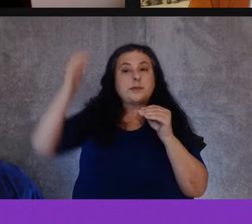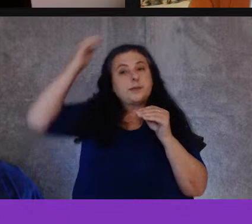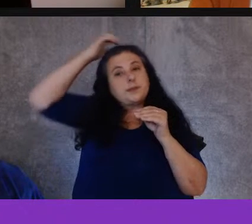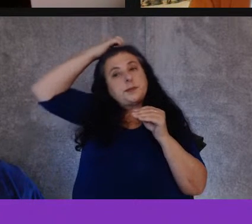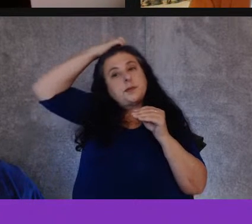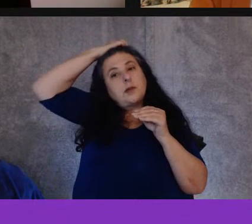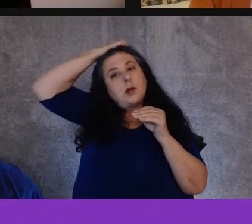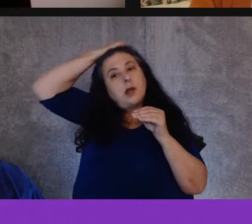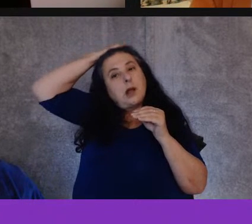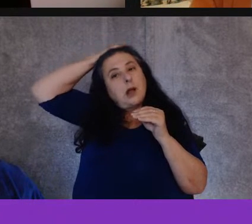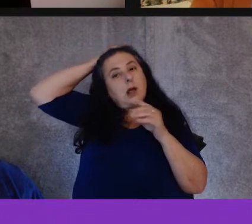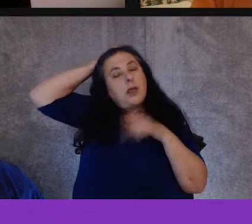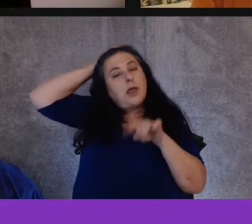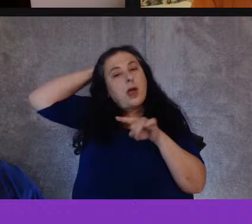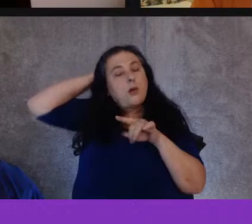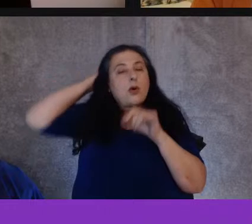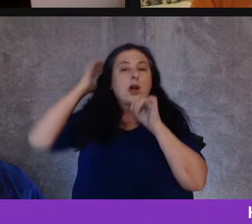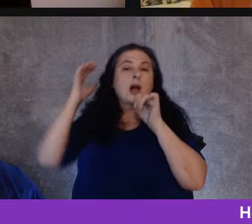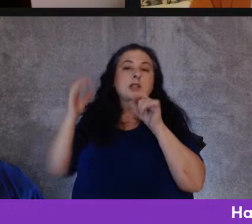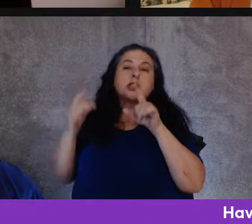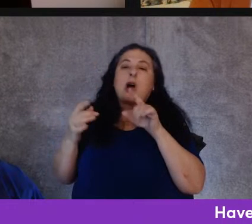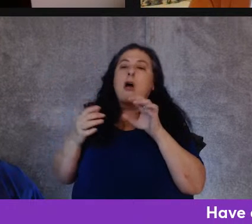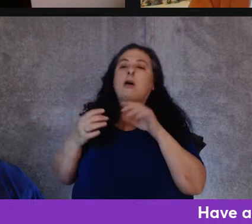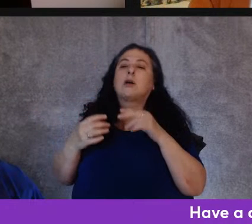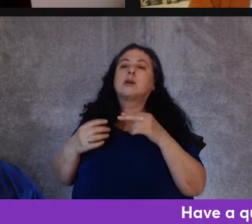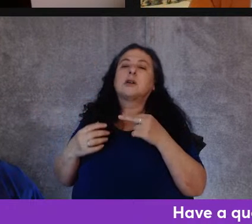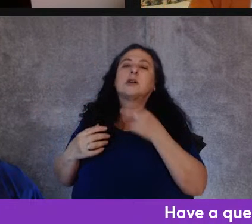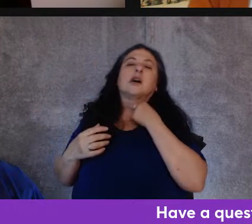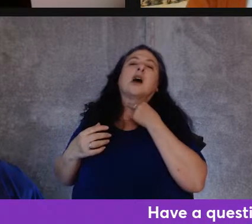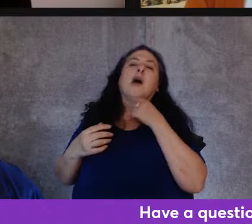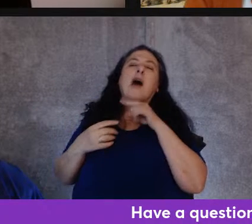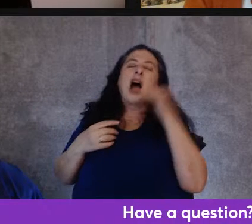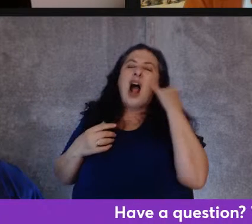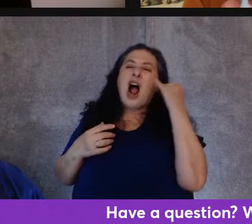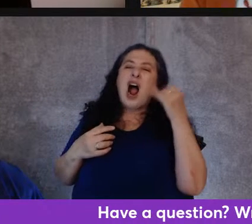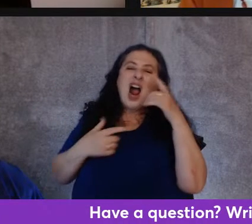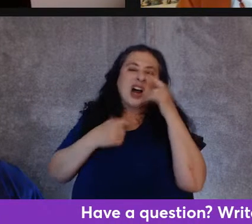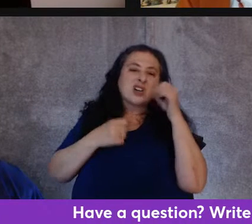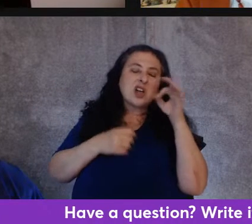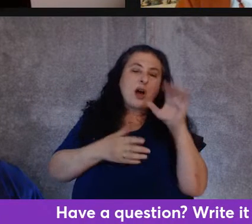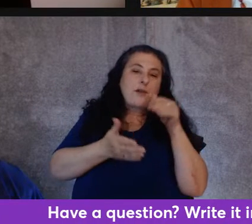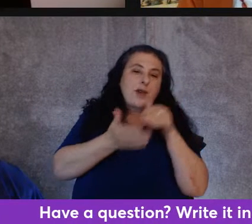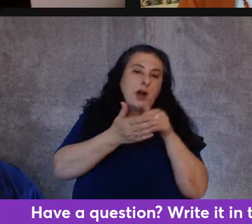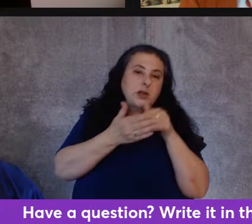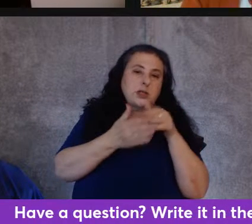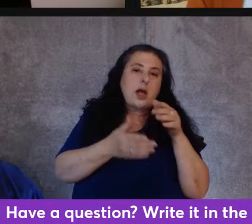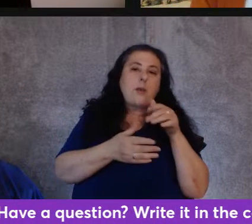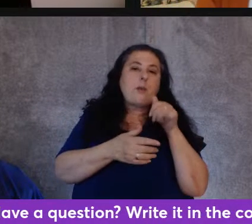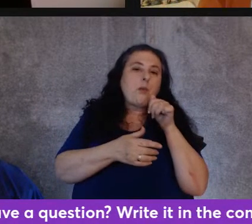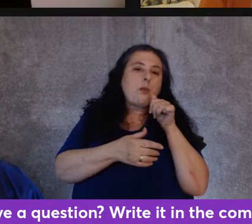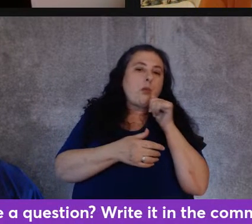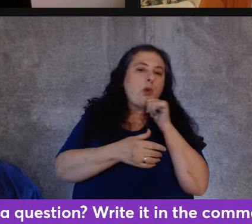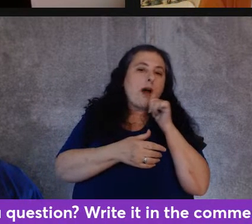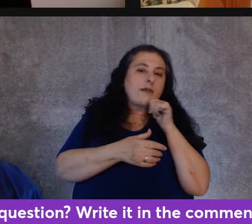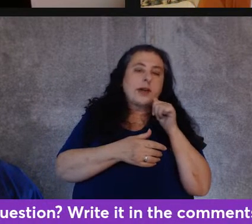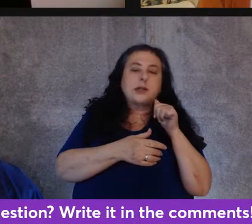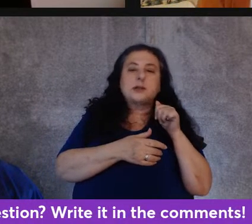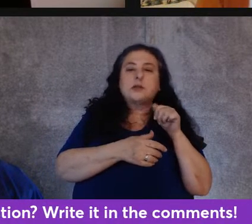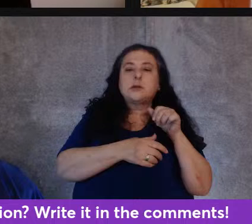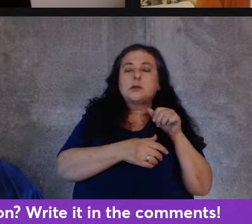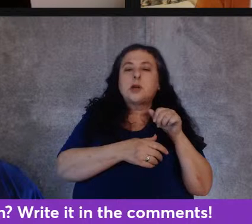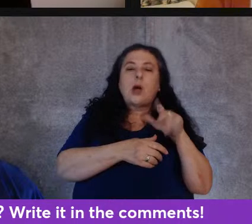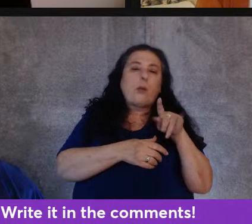they weren't so hung up on the idea of the interests of doctors and private practice. And